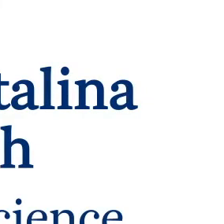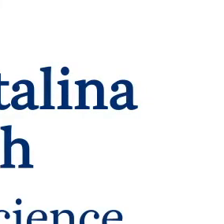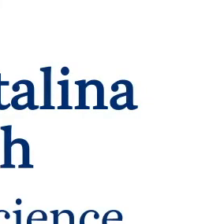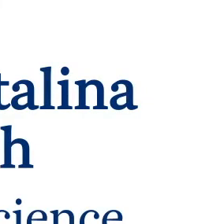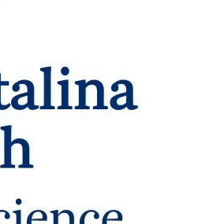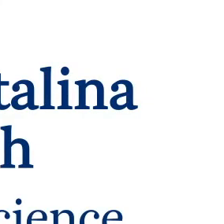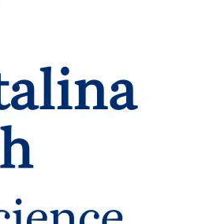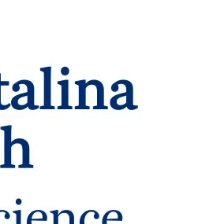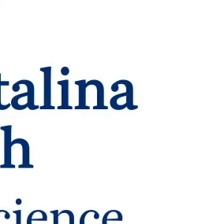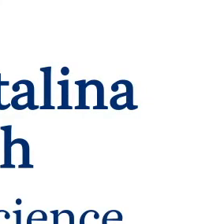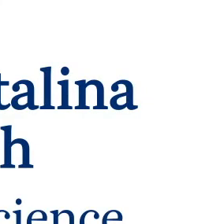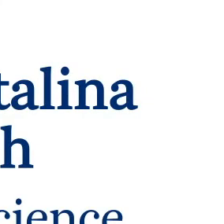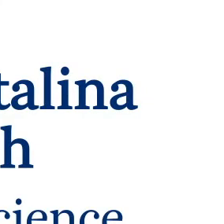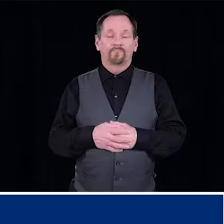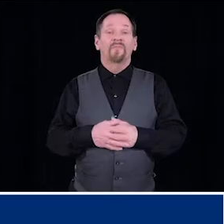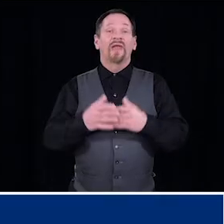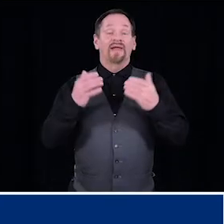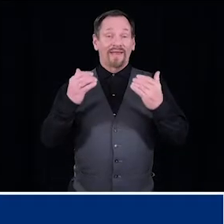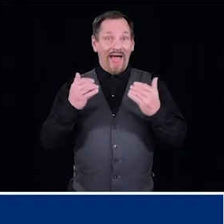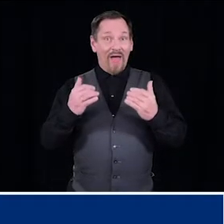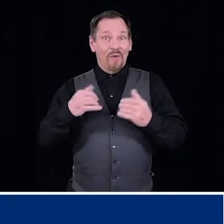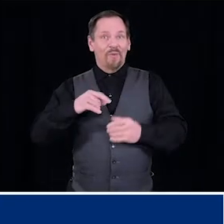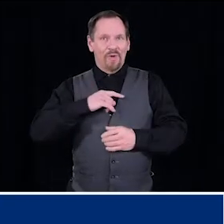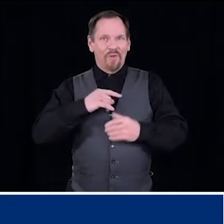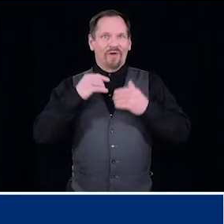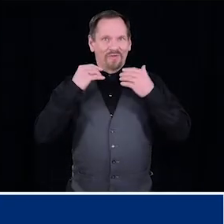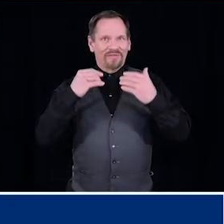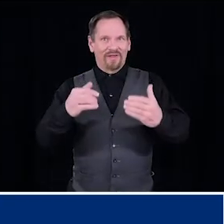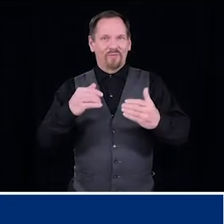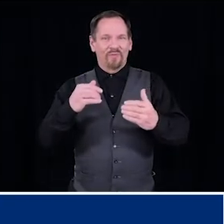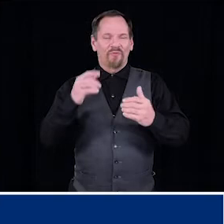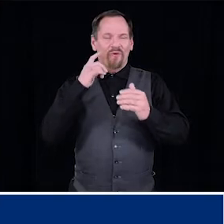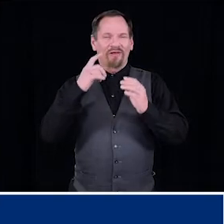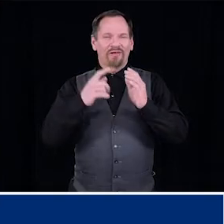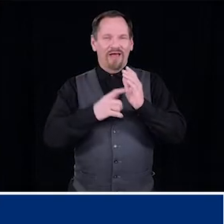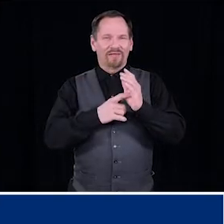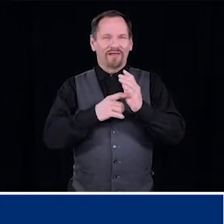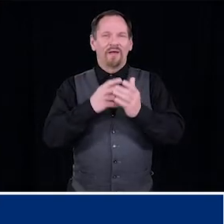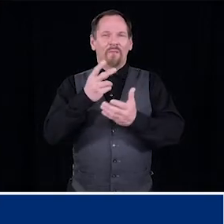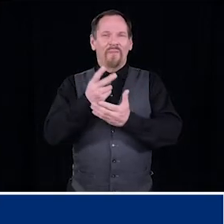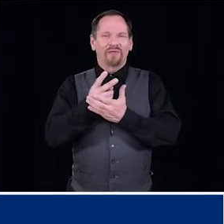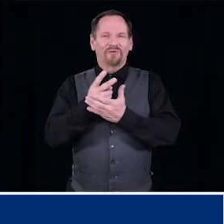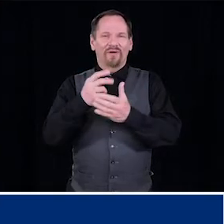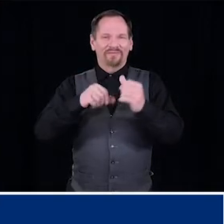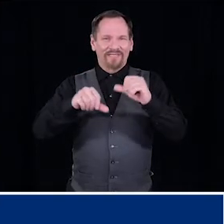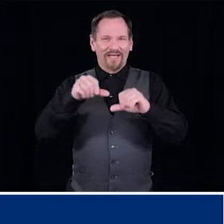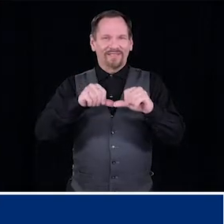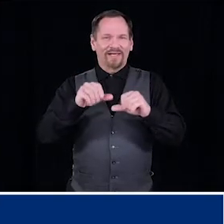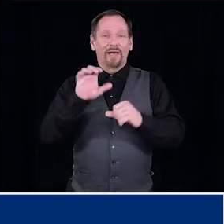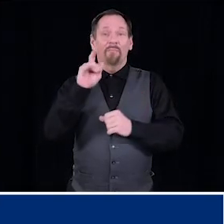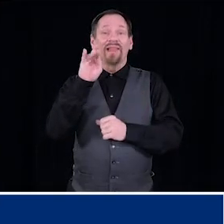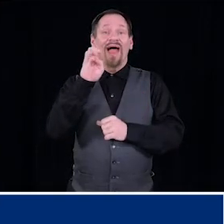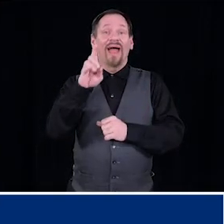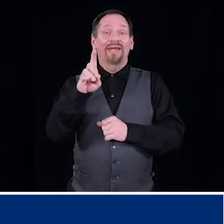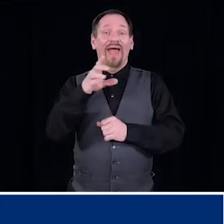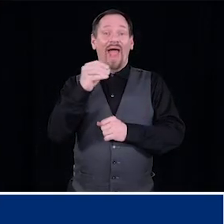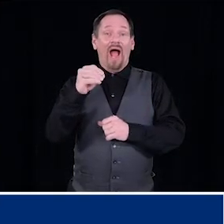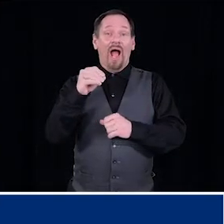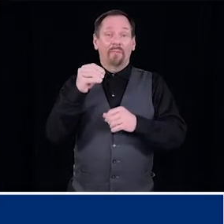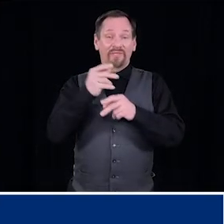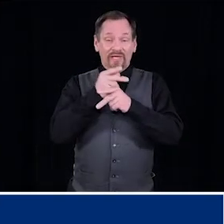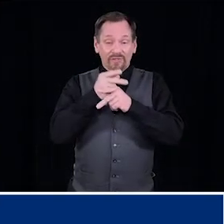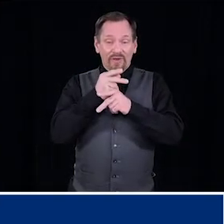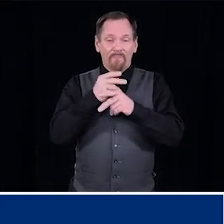Connie Zerba. Now we will proceed with the recognizing of the Master of Science in Applied and